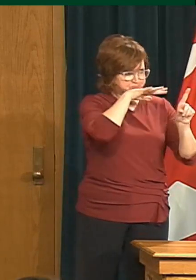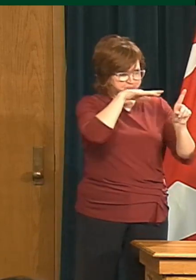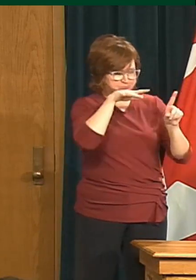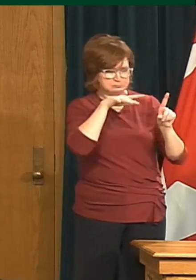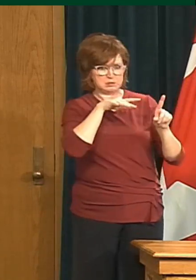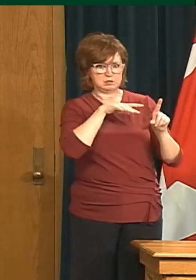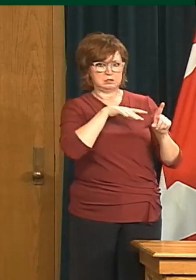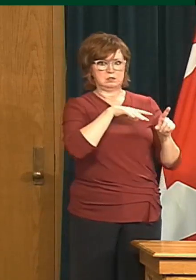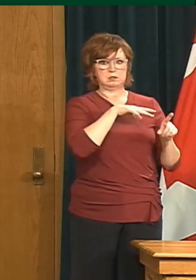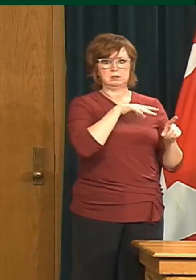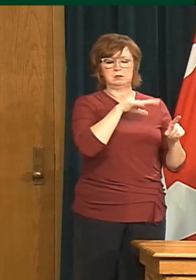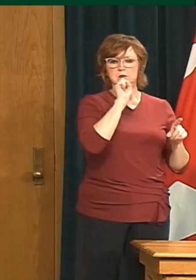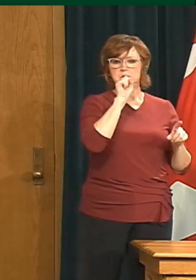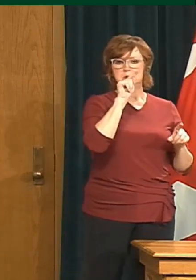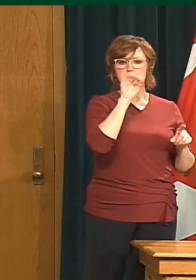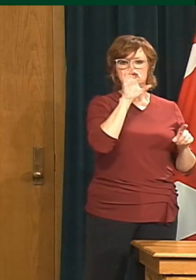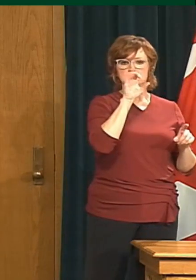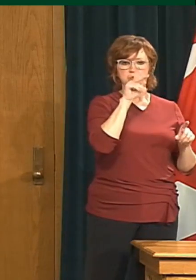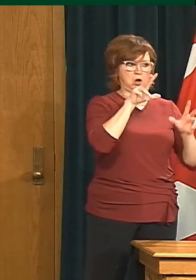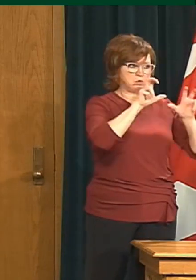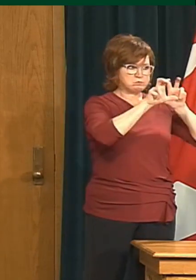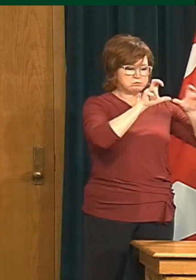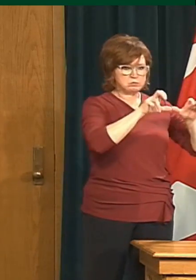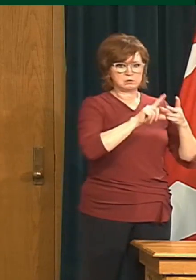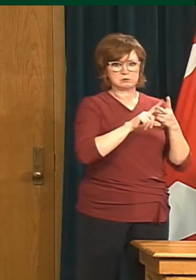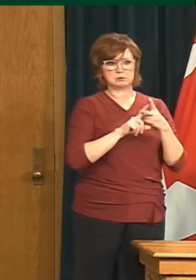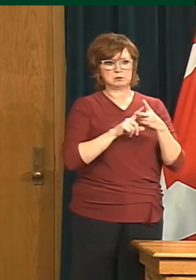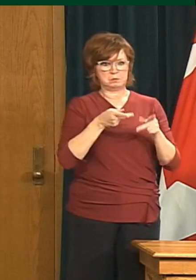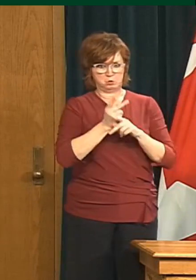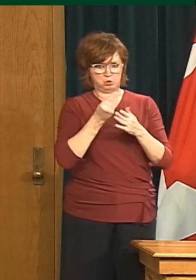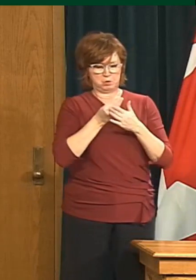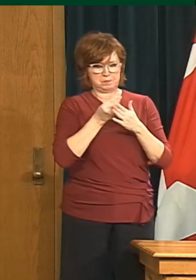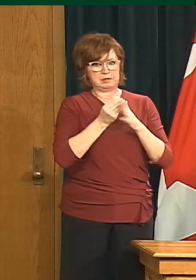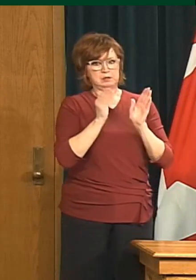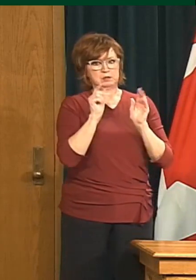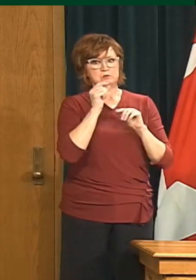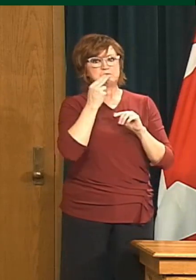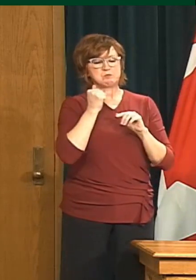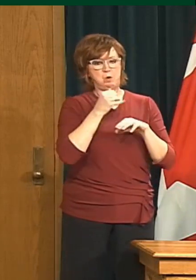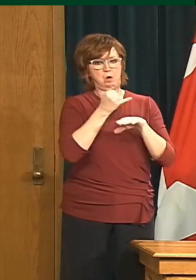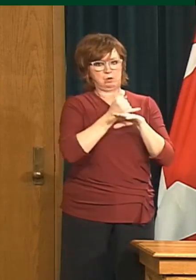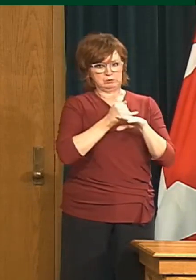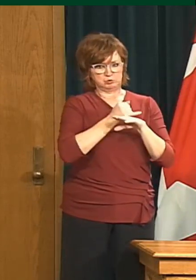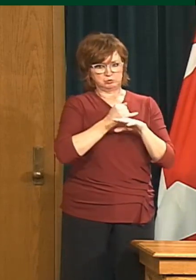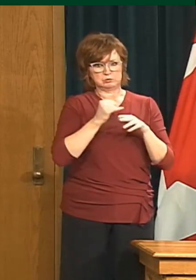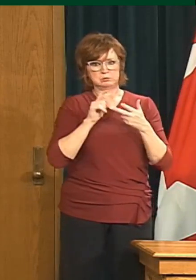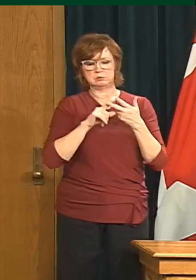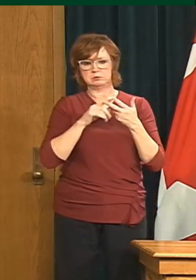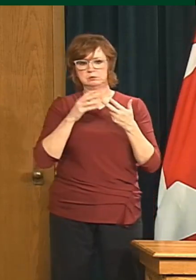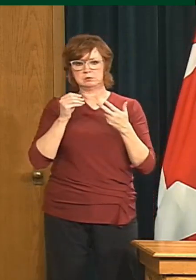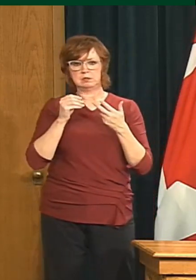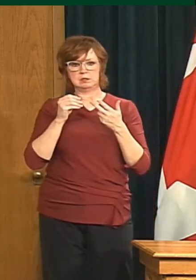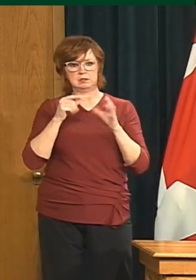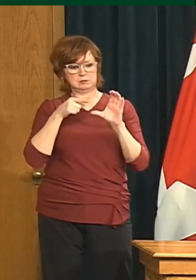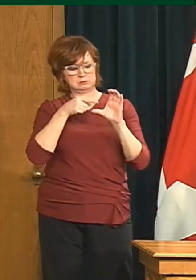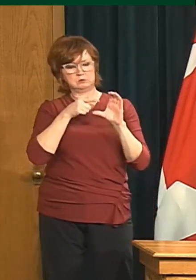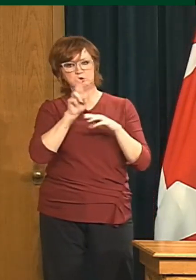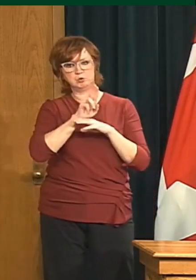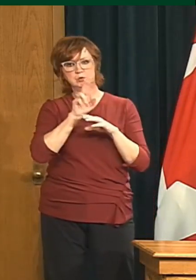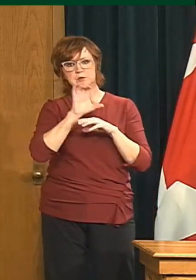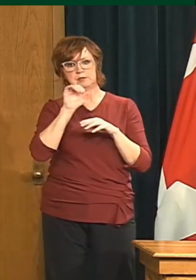at the lowest possible interest rates, and we'll be drawing down on our cash just for payroll and other expenses going forward.